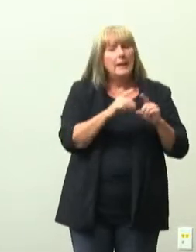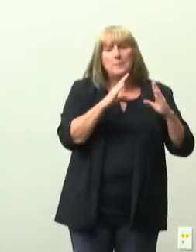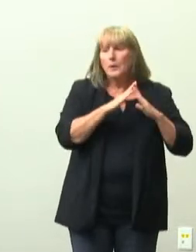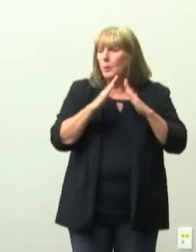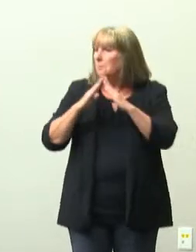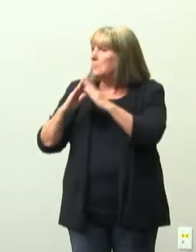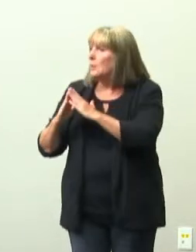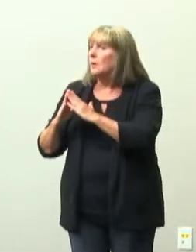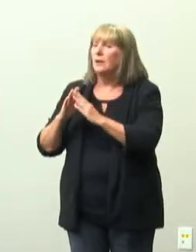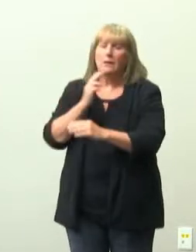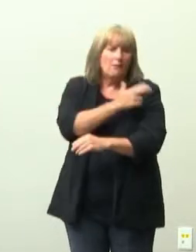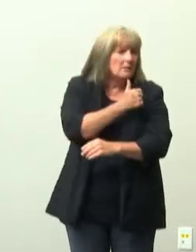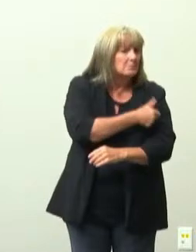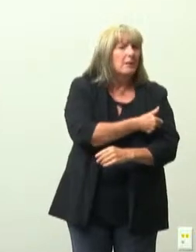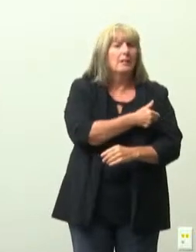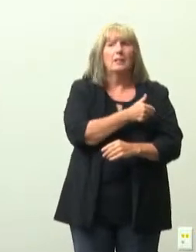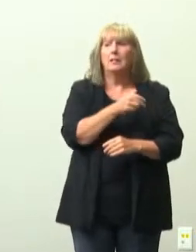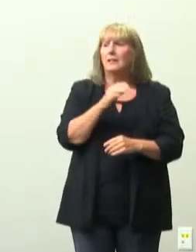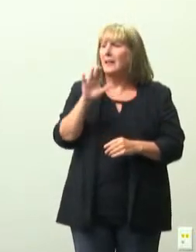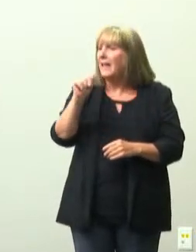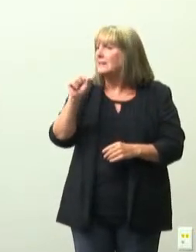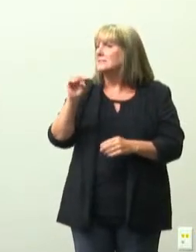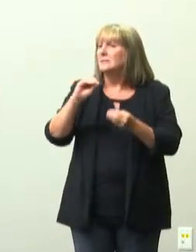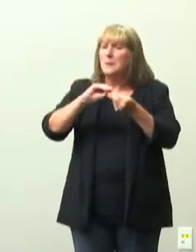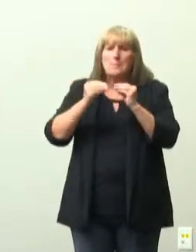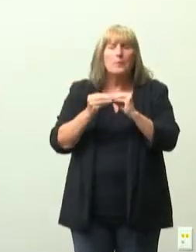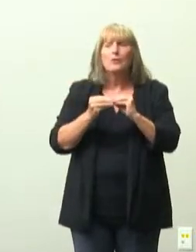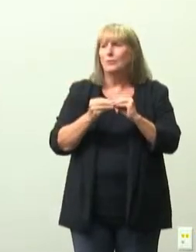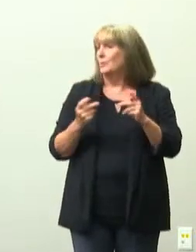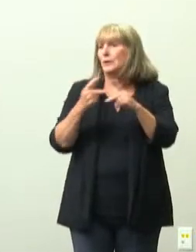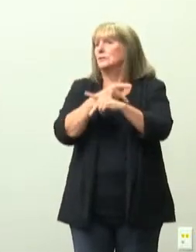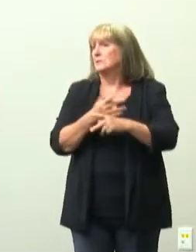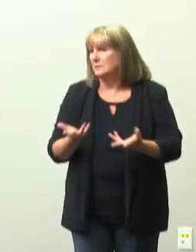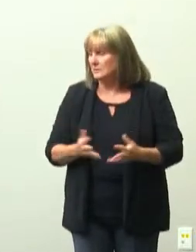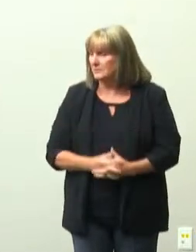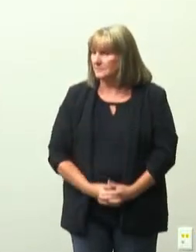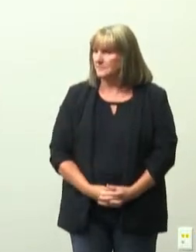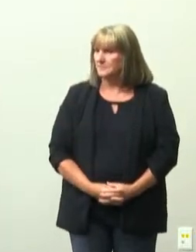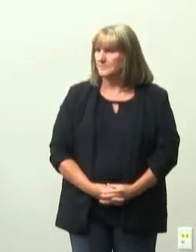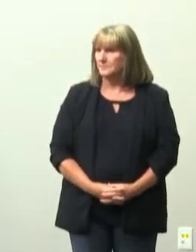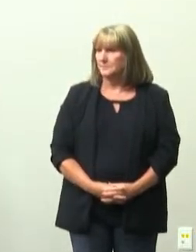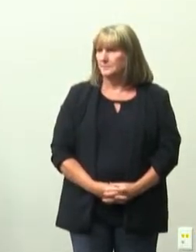cases and hospitalizations, even more so.